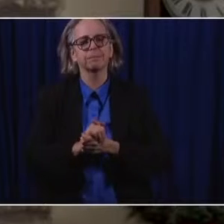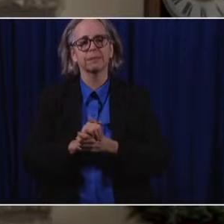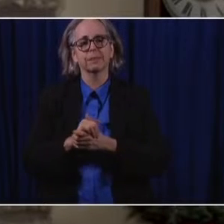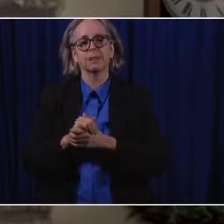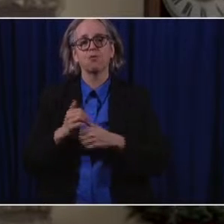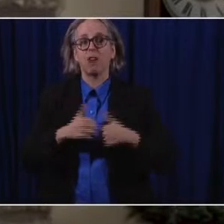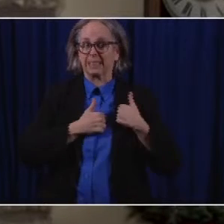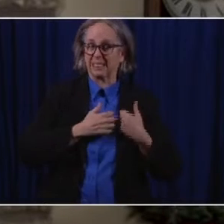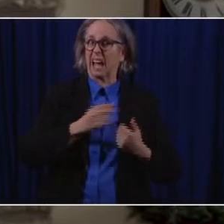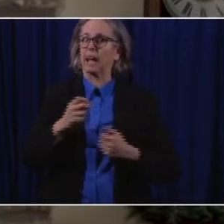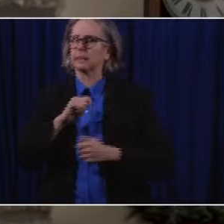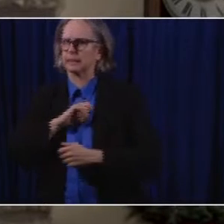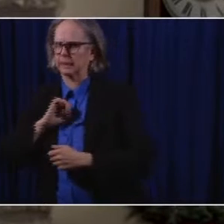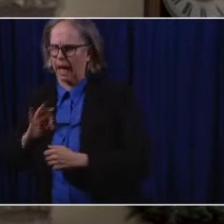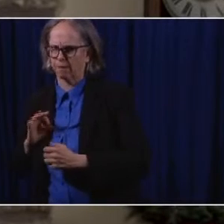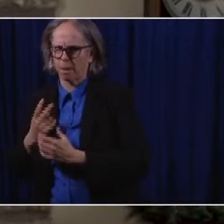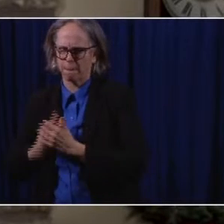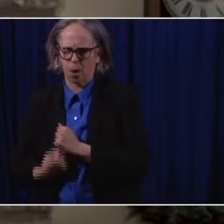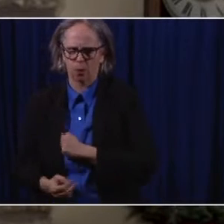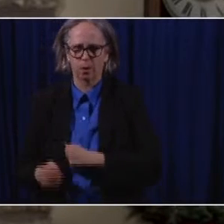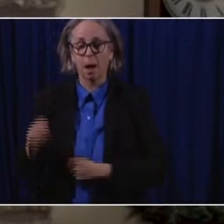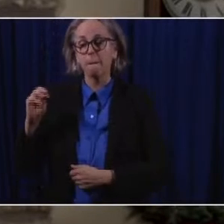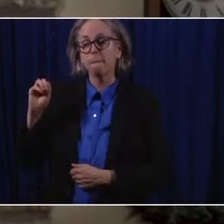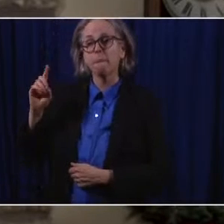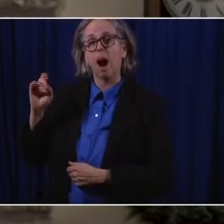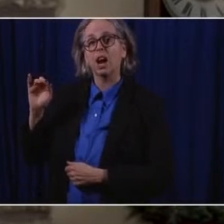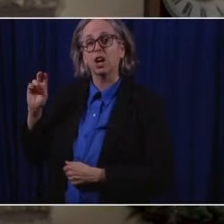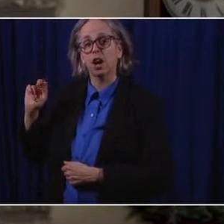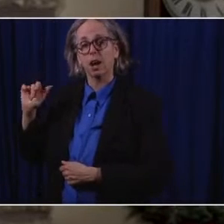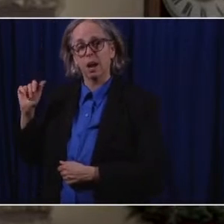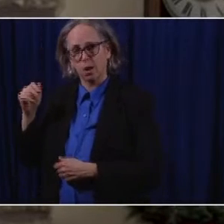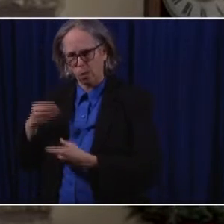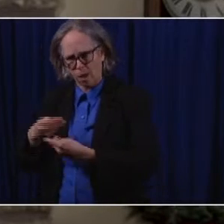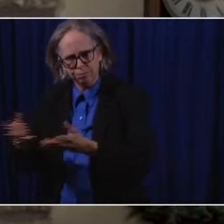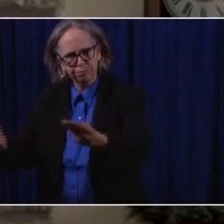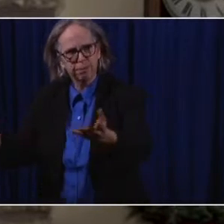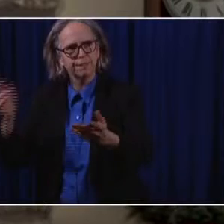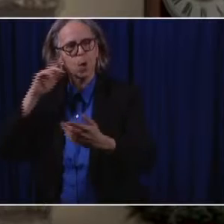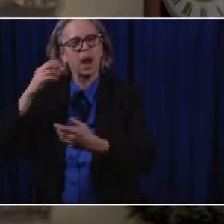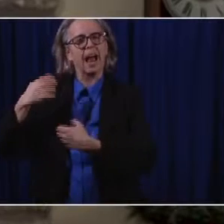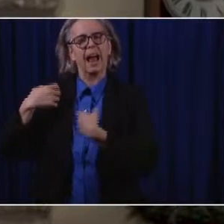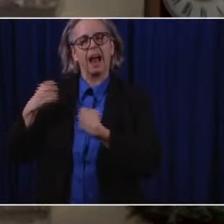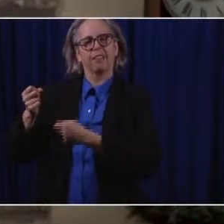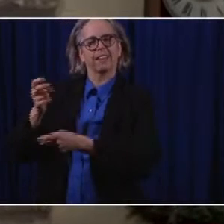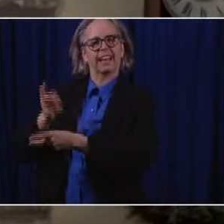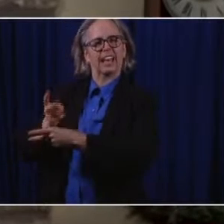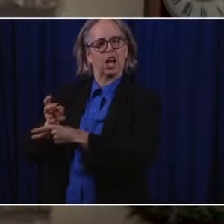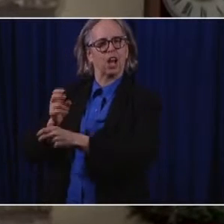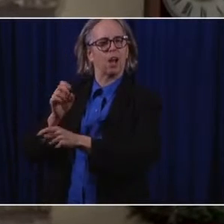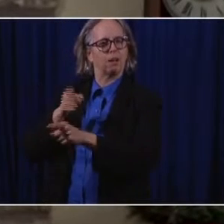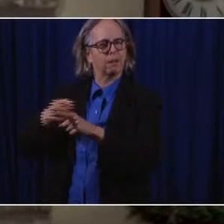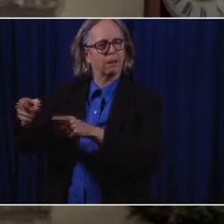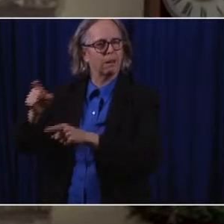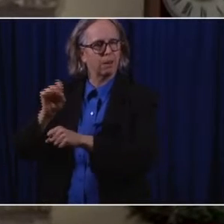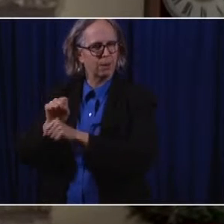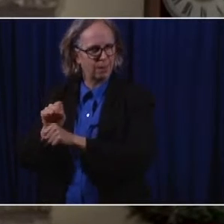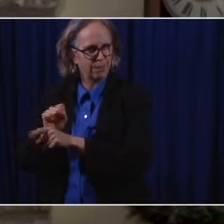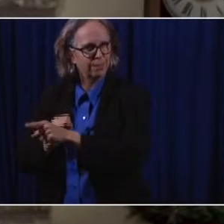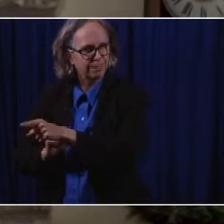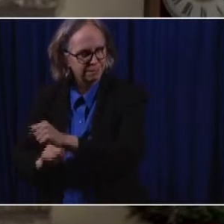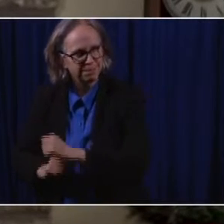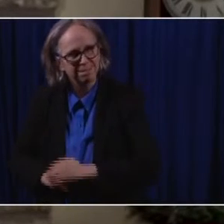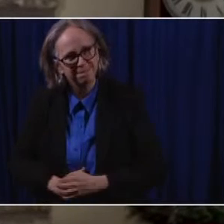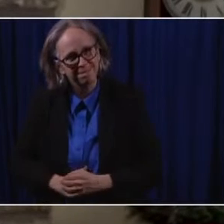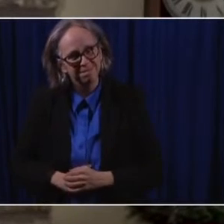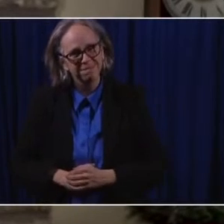And Moderna will be going towards our health care workers, and we'll keep you informed of the progress. We've